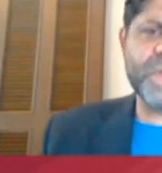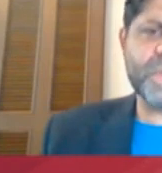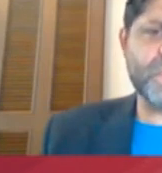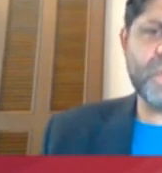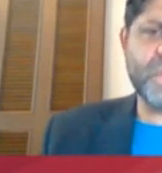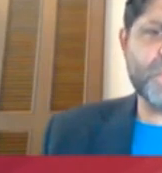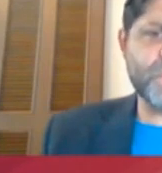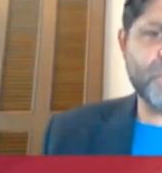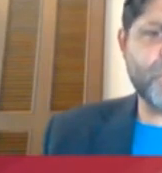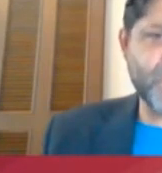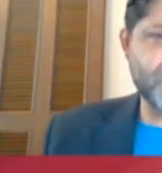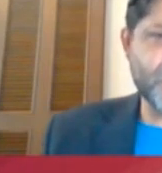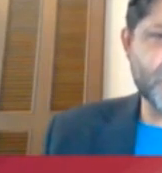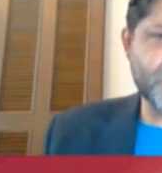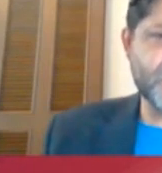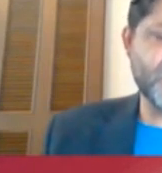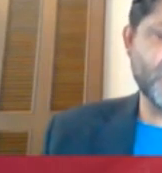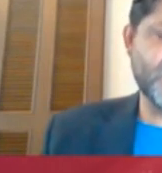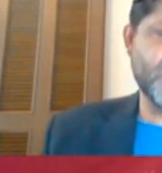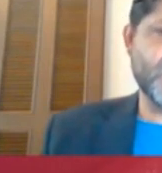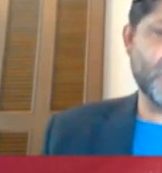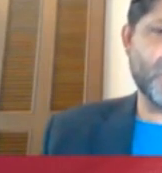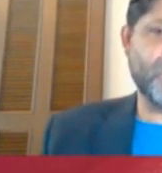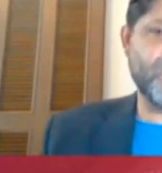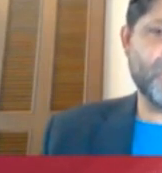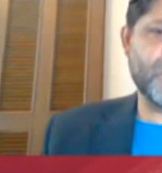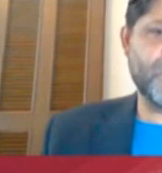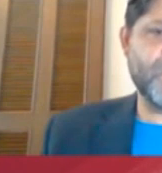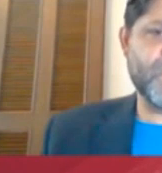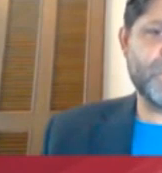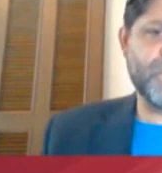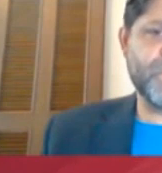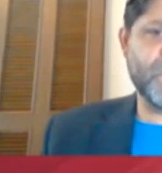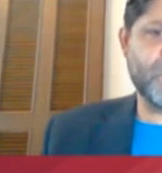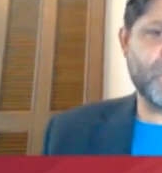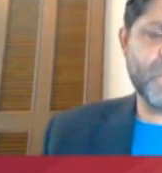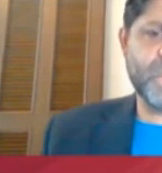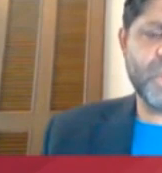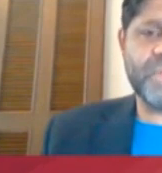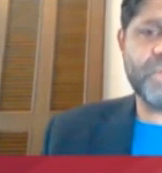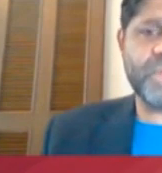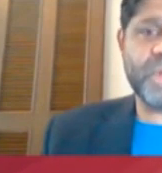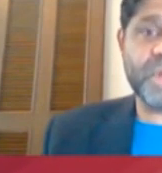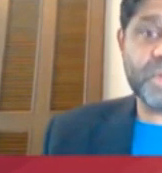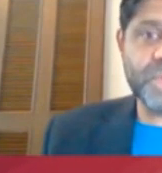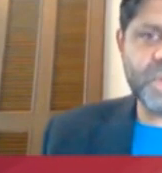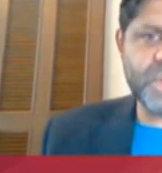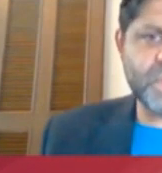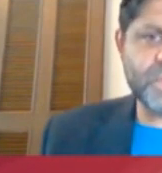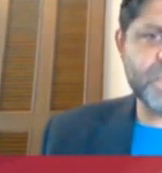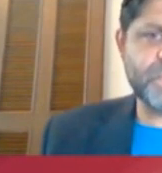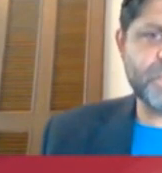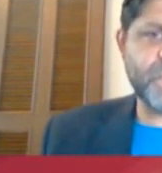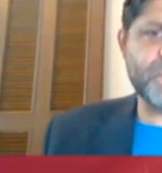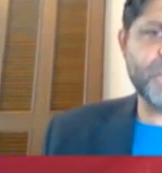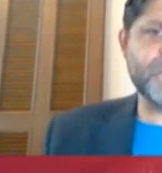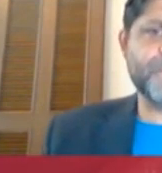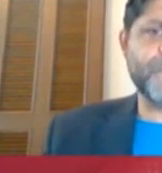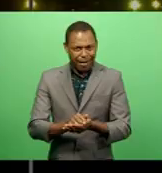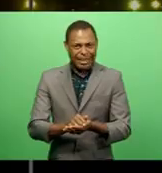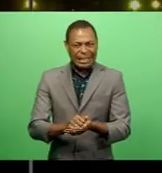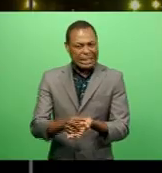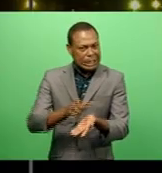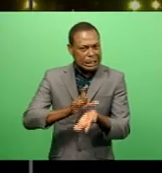government operates under the leadership of a prime minister. We obviously very much built on having proper accountability and